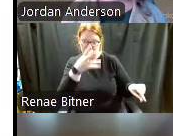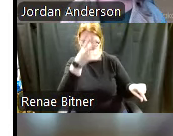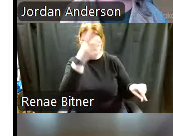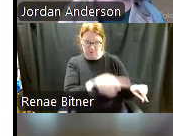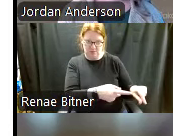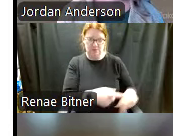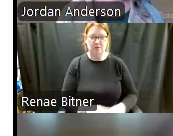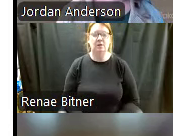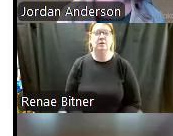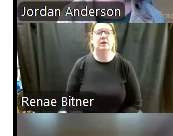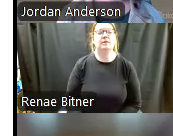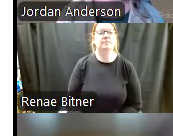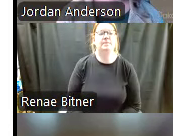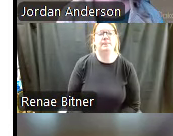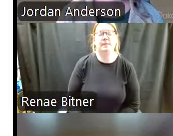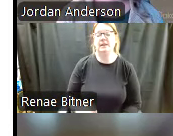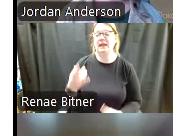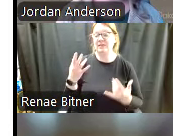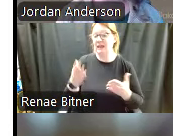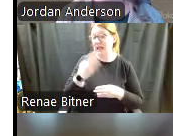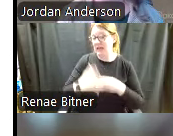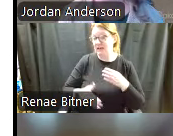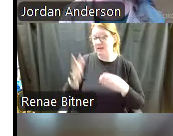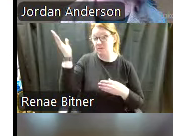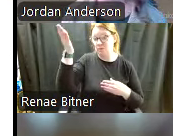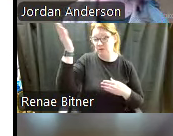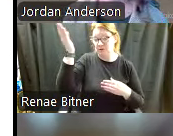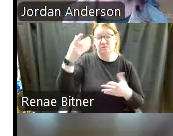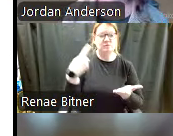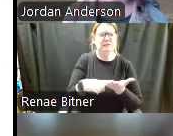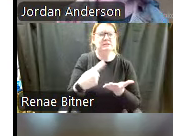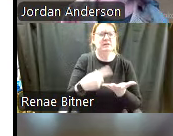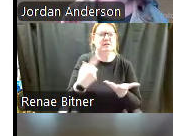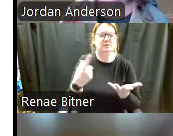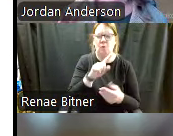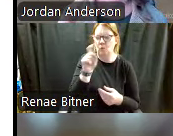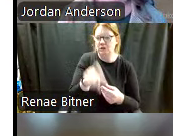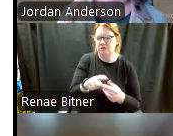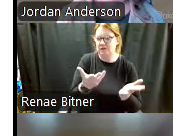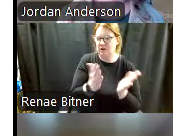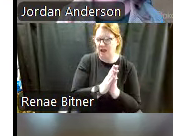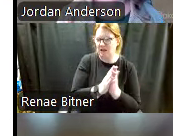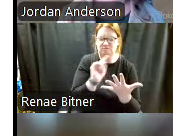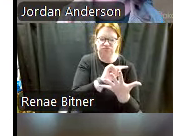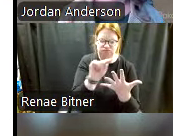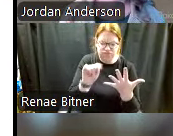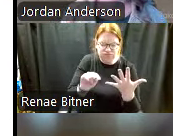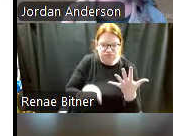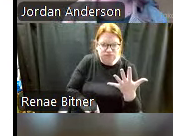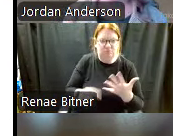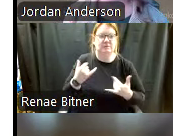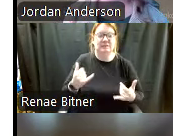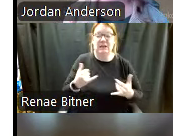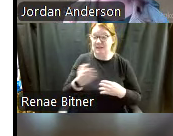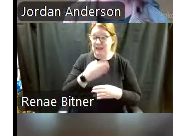And one thing we do at the end of our presentation is we talk about frequently asked questions. So we kind of go through these, and then at the end of all